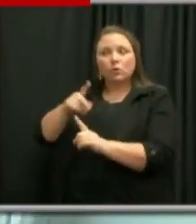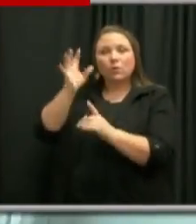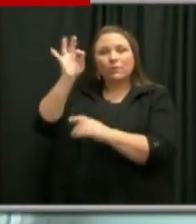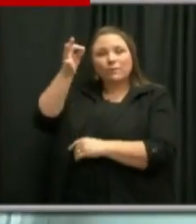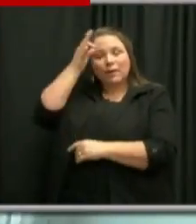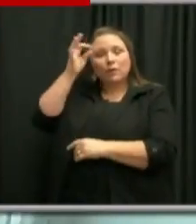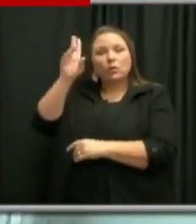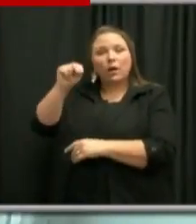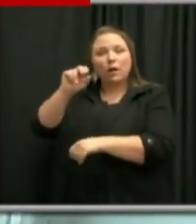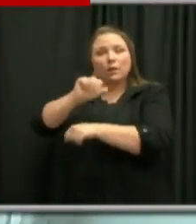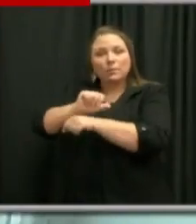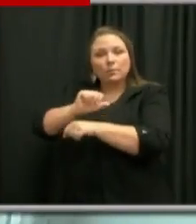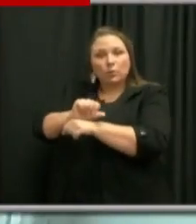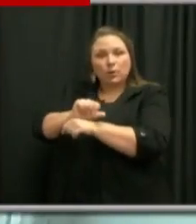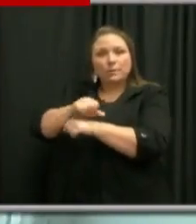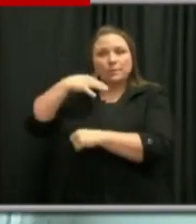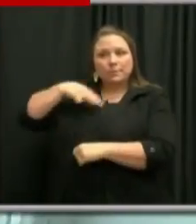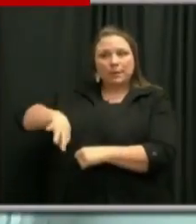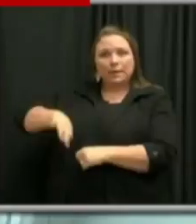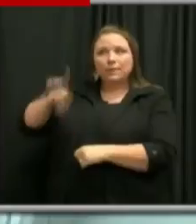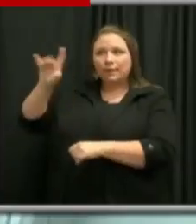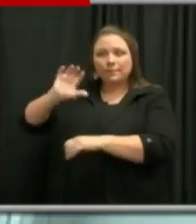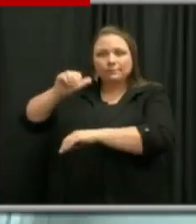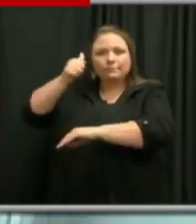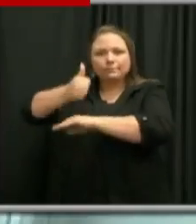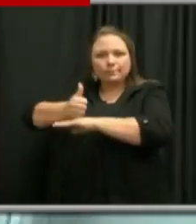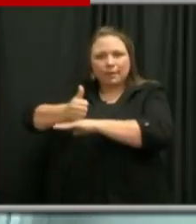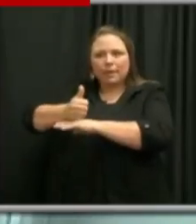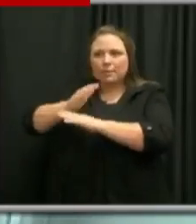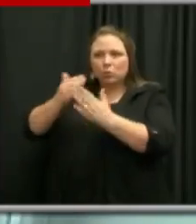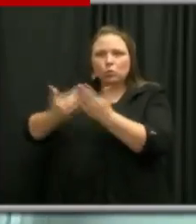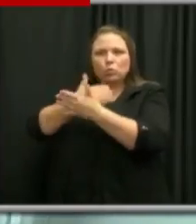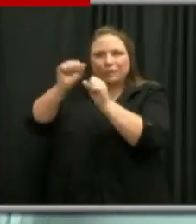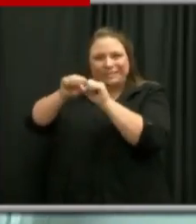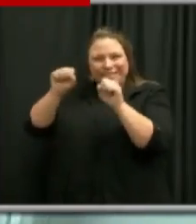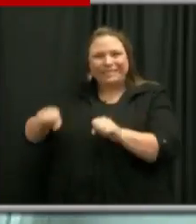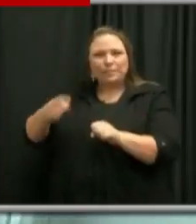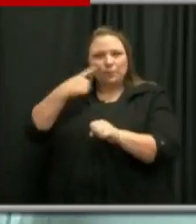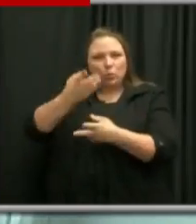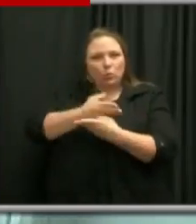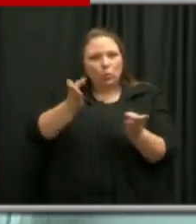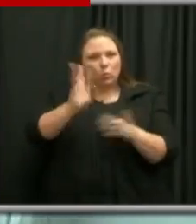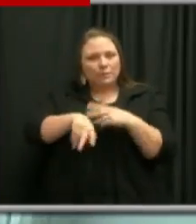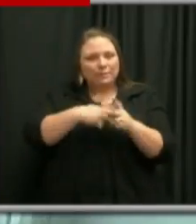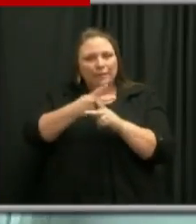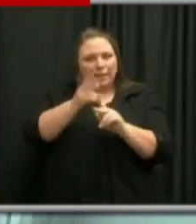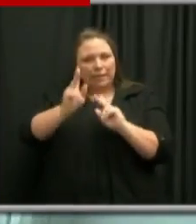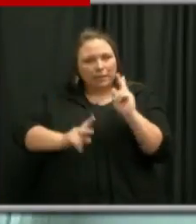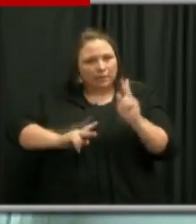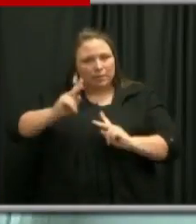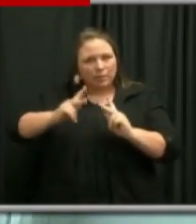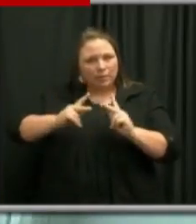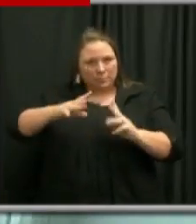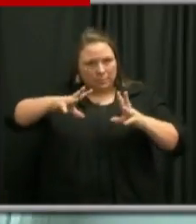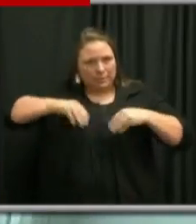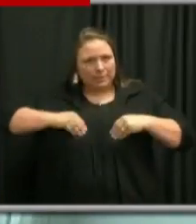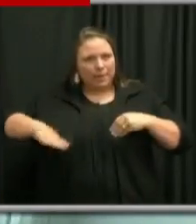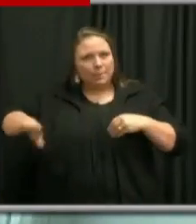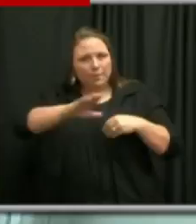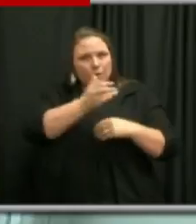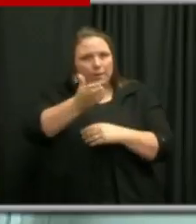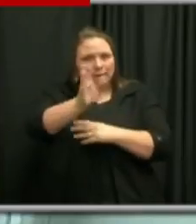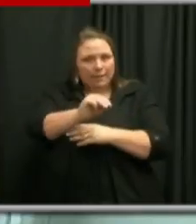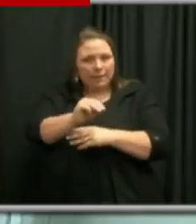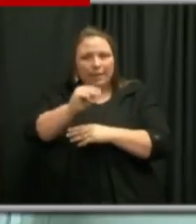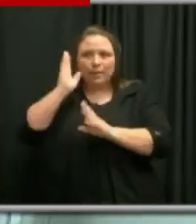the Department of Labor and Workforce Development had to create an entire new system to take those claims and